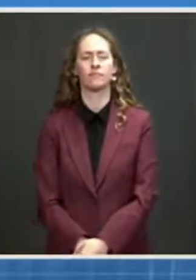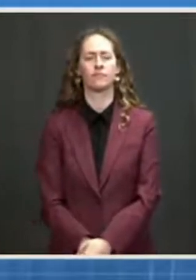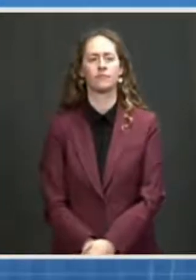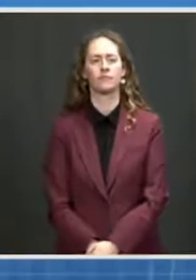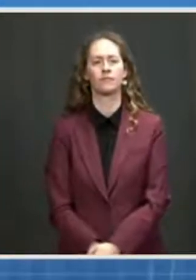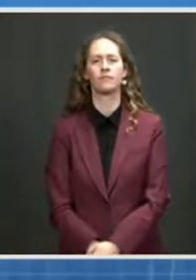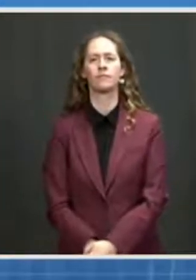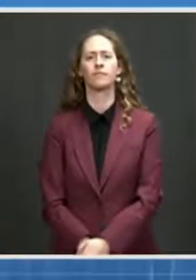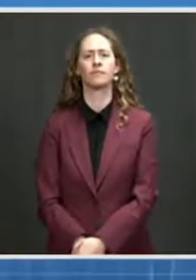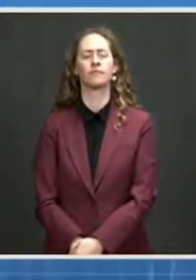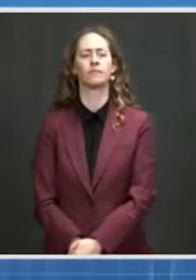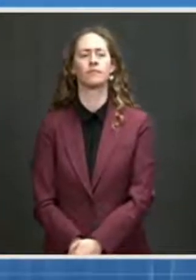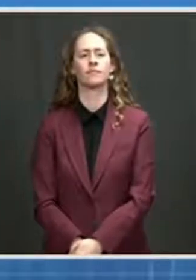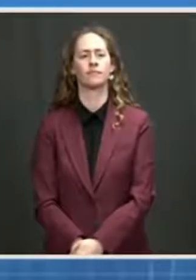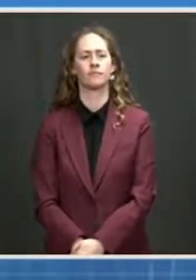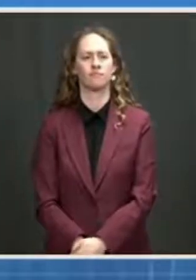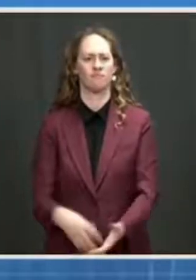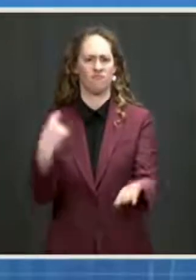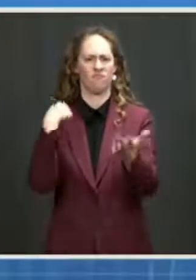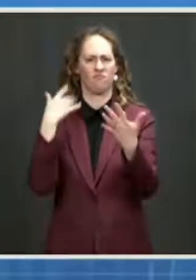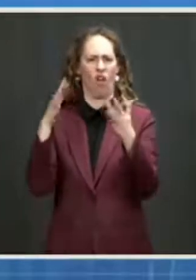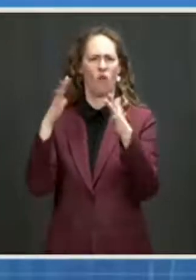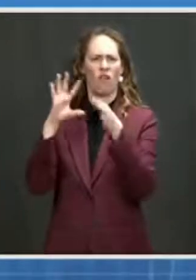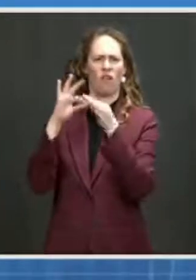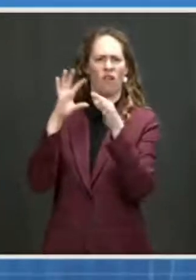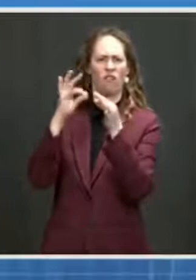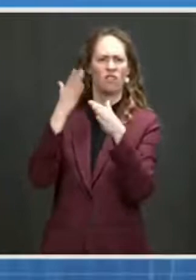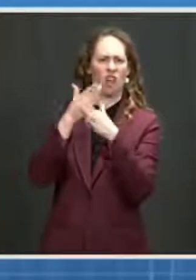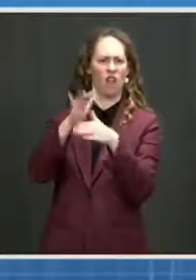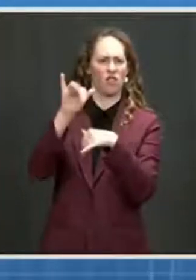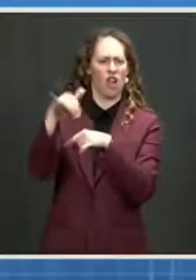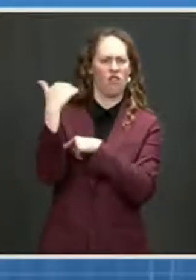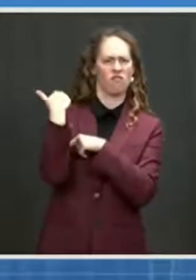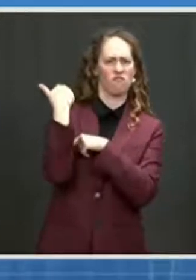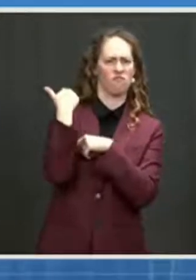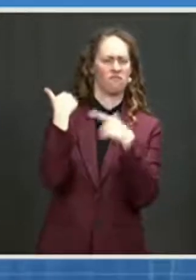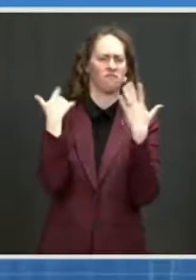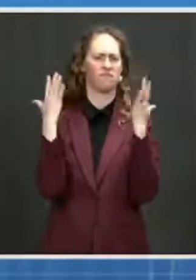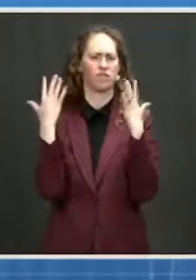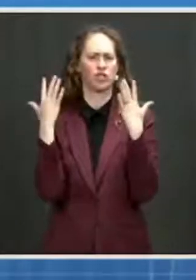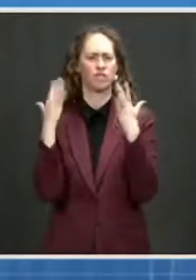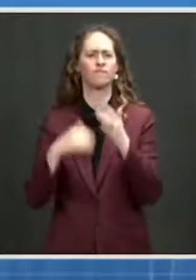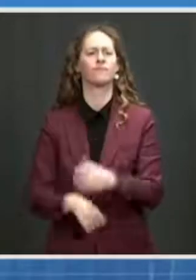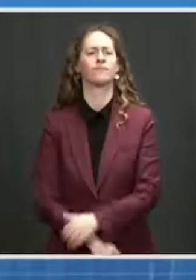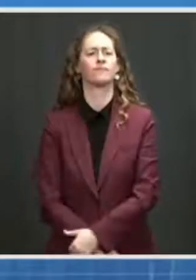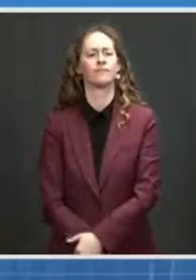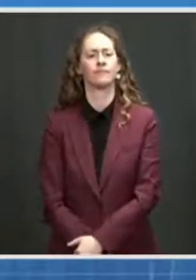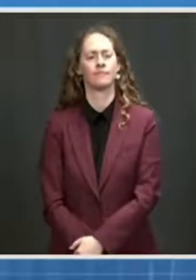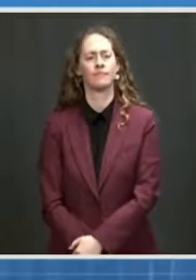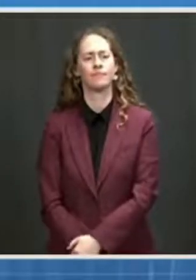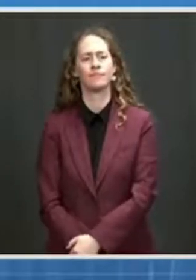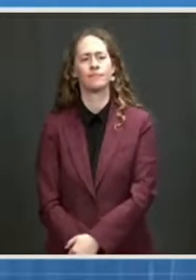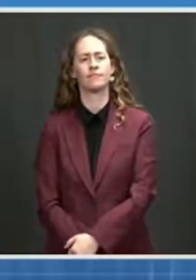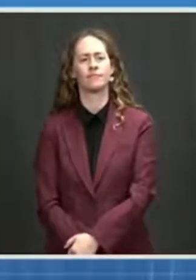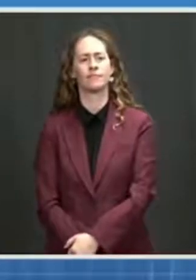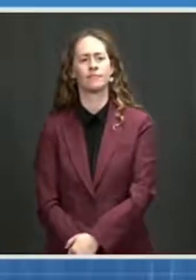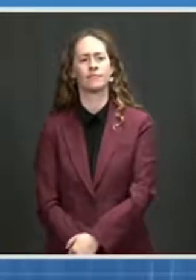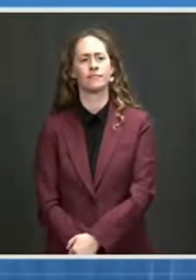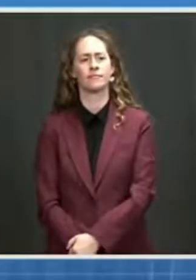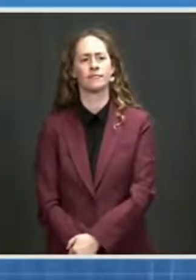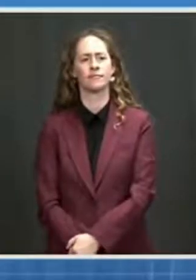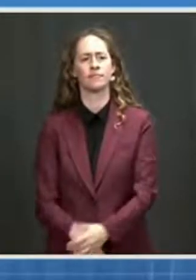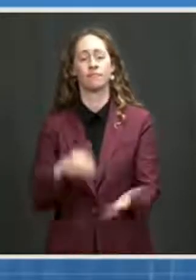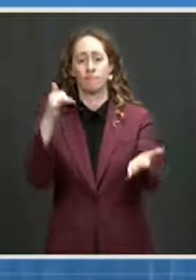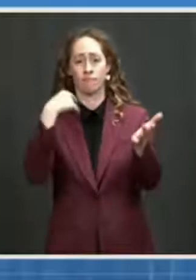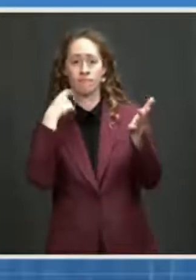reported in previous press briefings, that when you look at particularly the double doses,